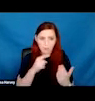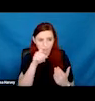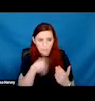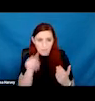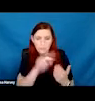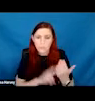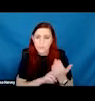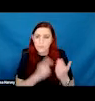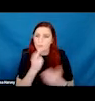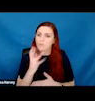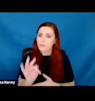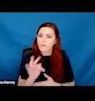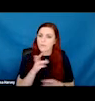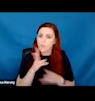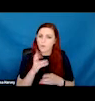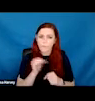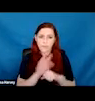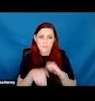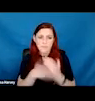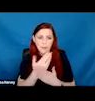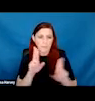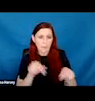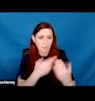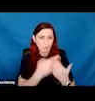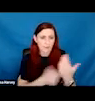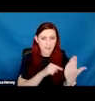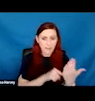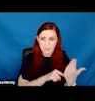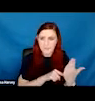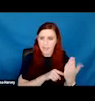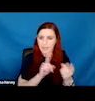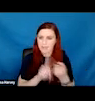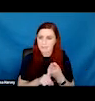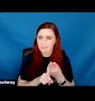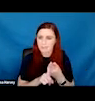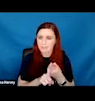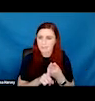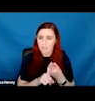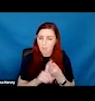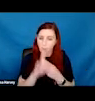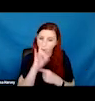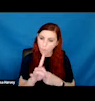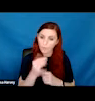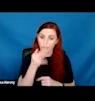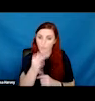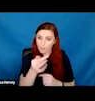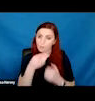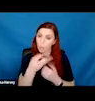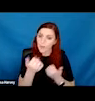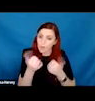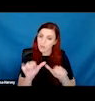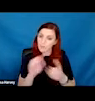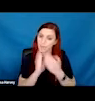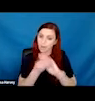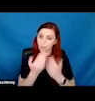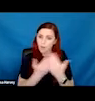by the working group developing the new regulations and TGDM, so I'm hopeful for the future.